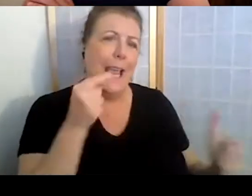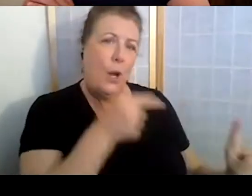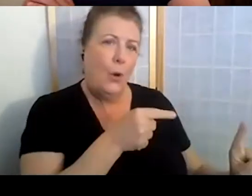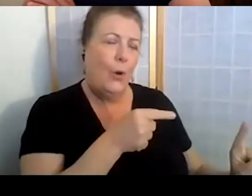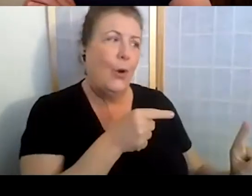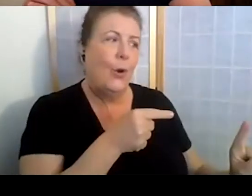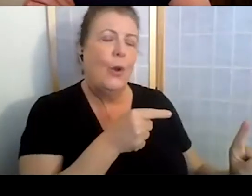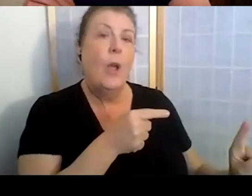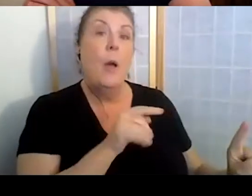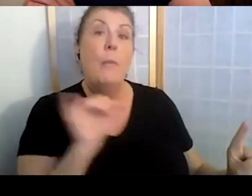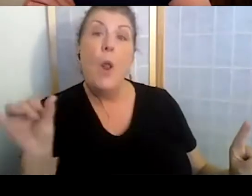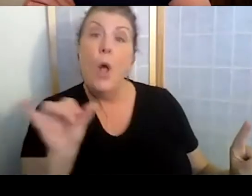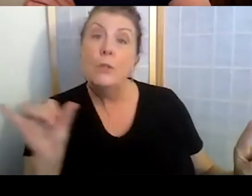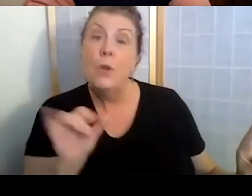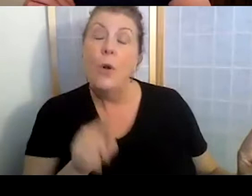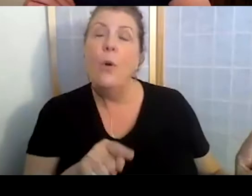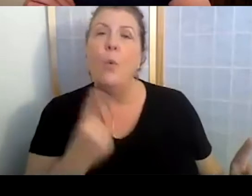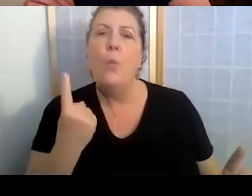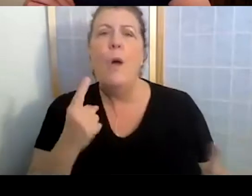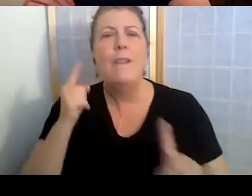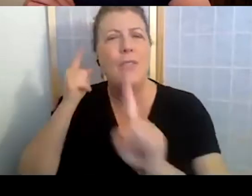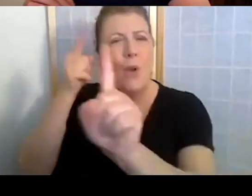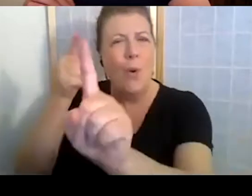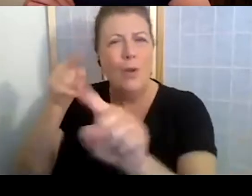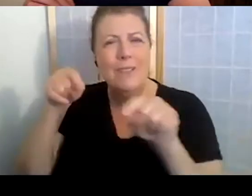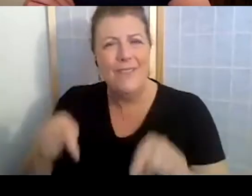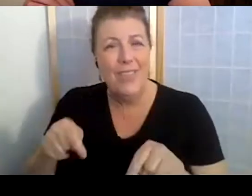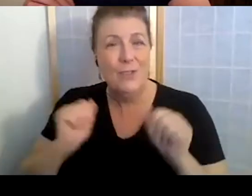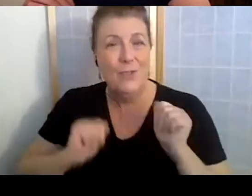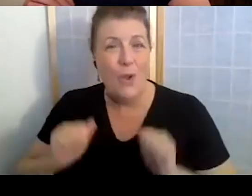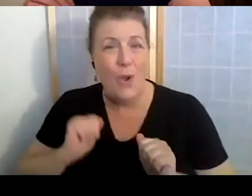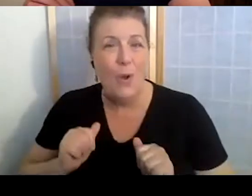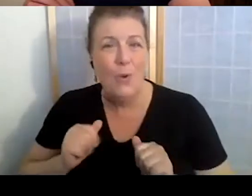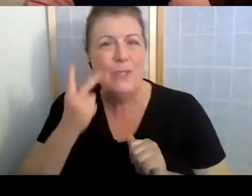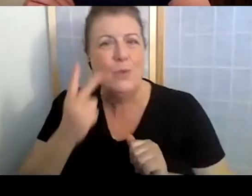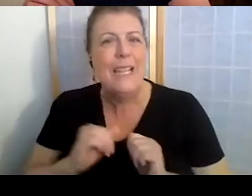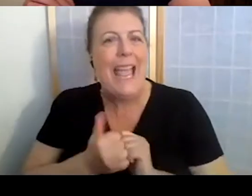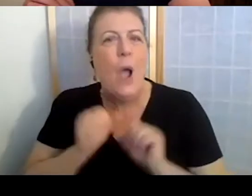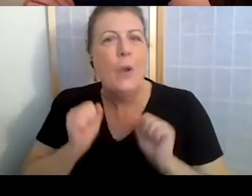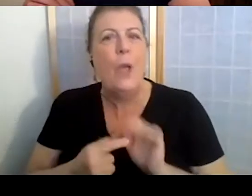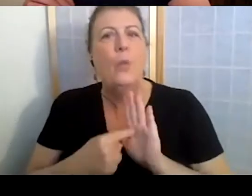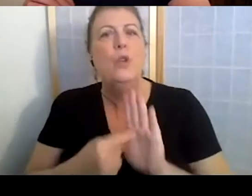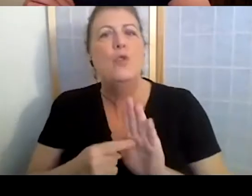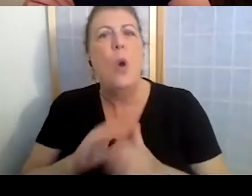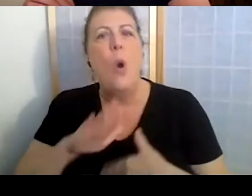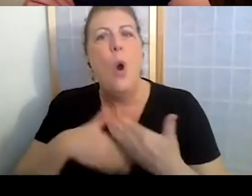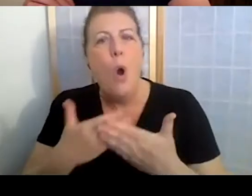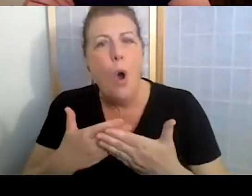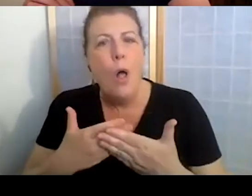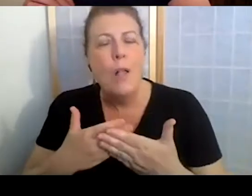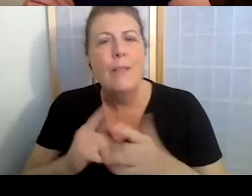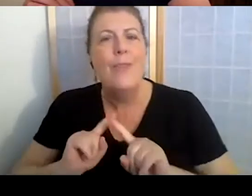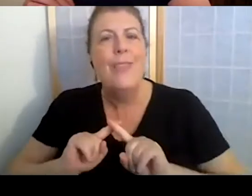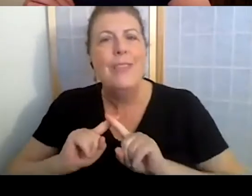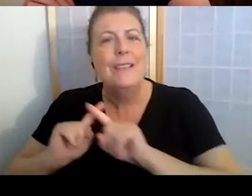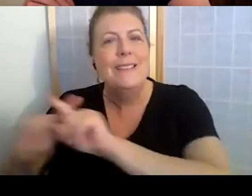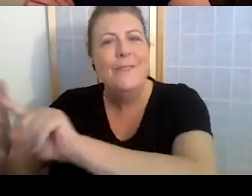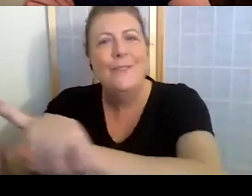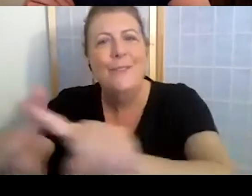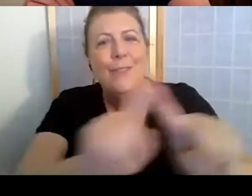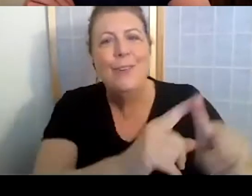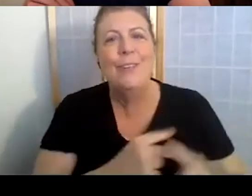in addition to that, one of the goals of the show was to see how can we show all the, you know, differing voices in